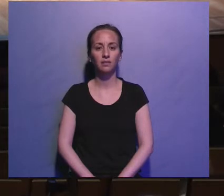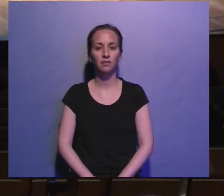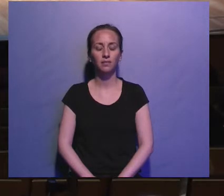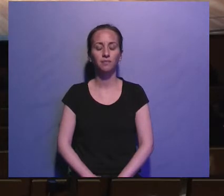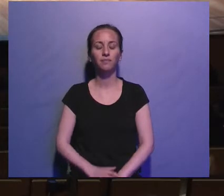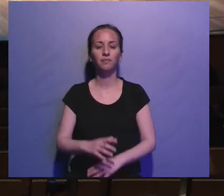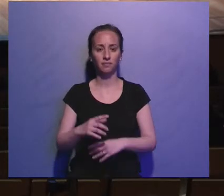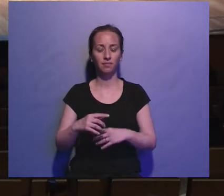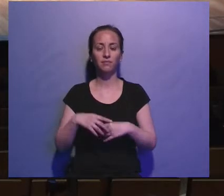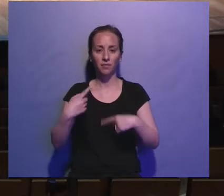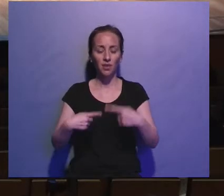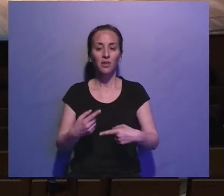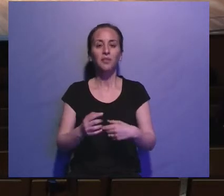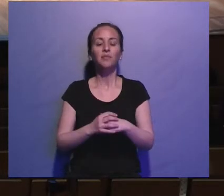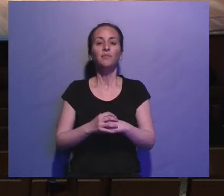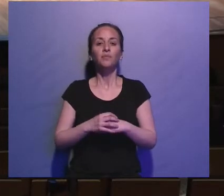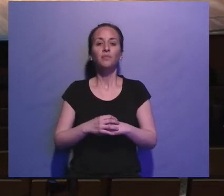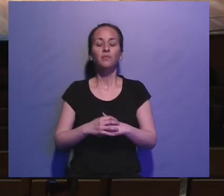gracias. Y la otra era...